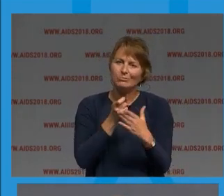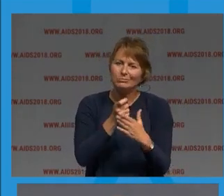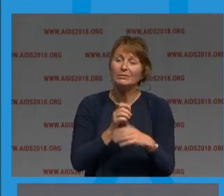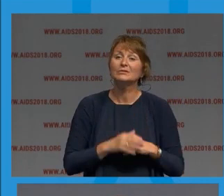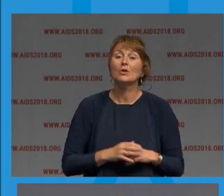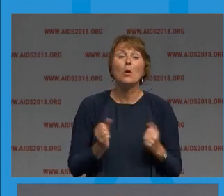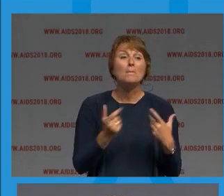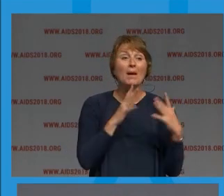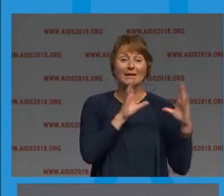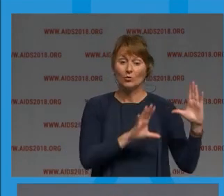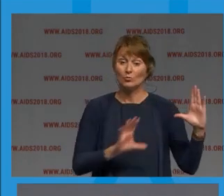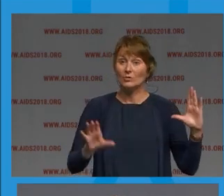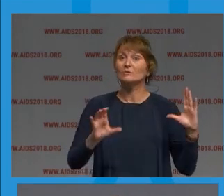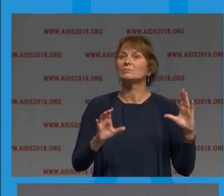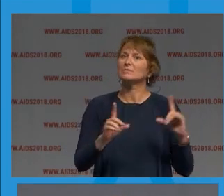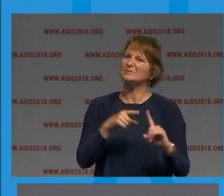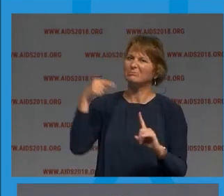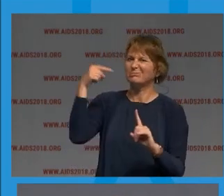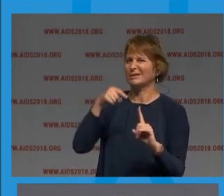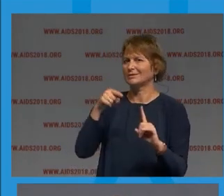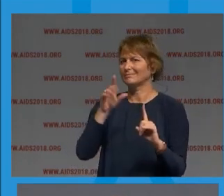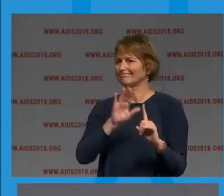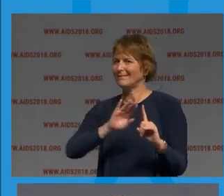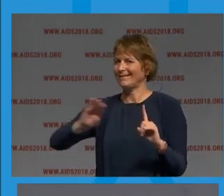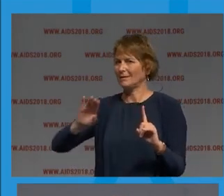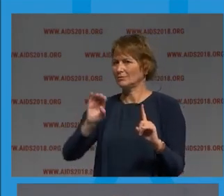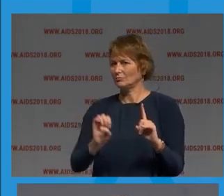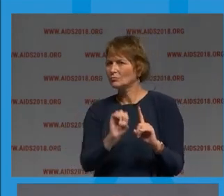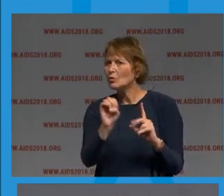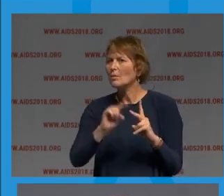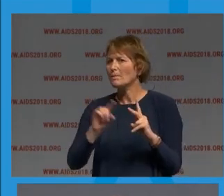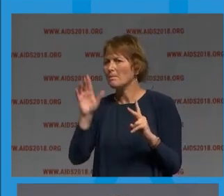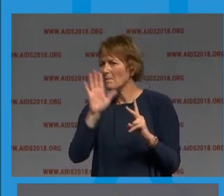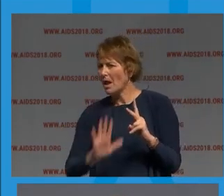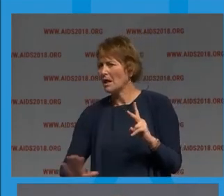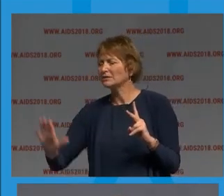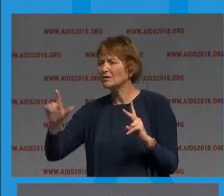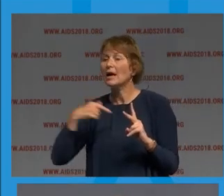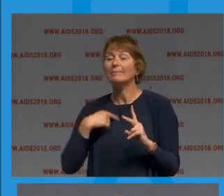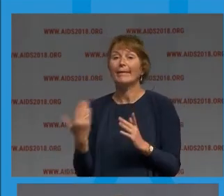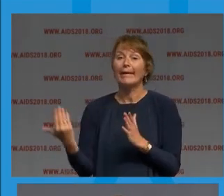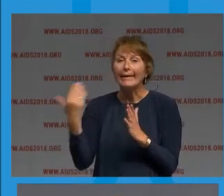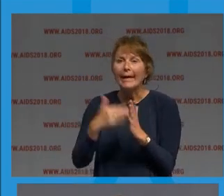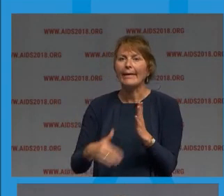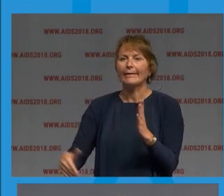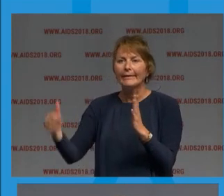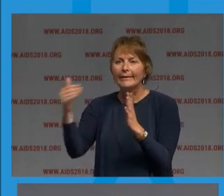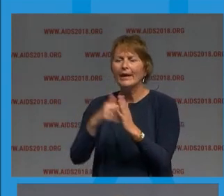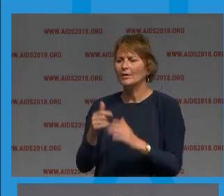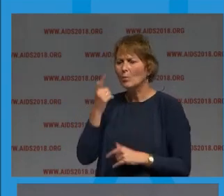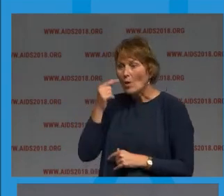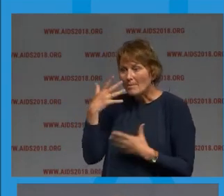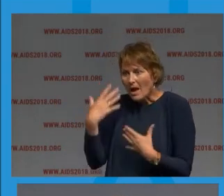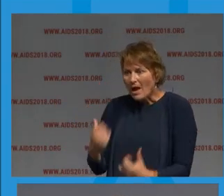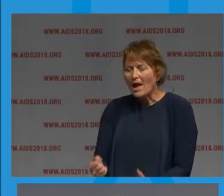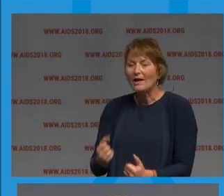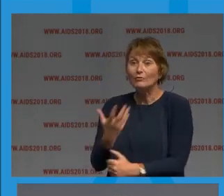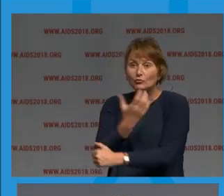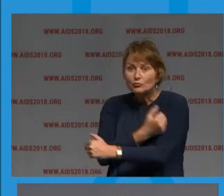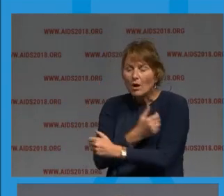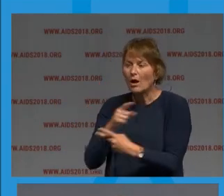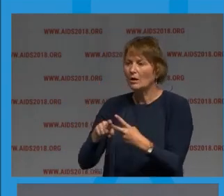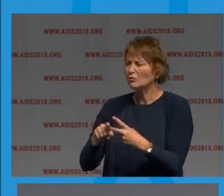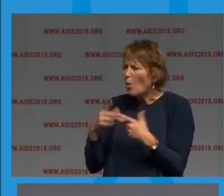regions, particularly in Eastern Europe and Asia, continue to punish and imprison women for possession and use of